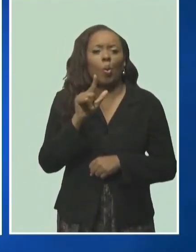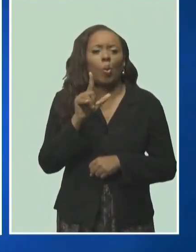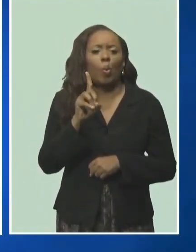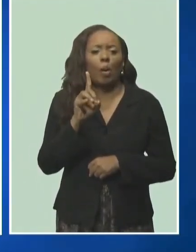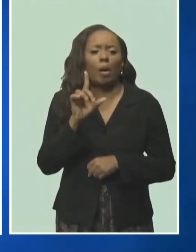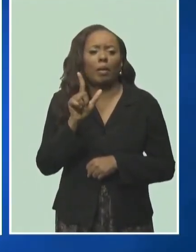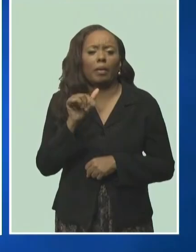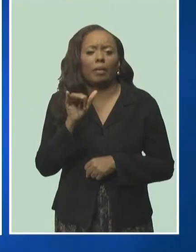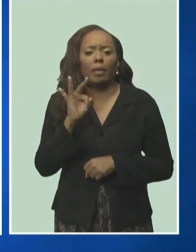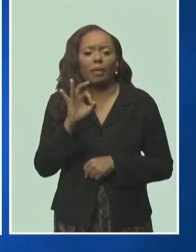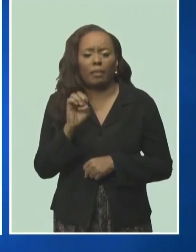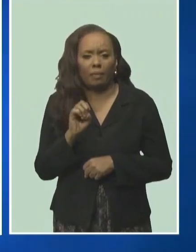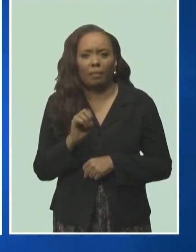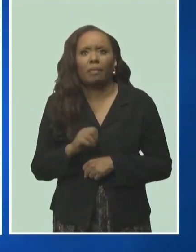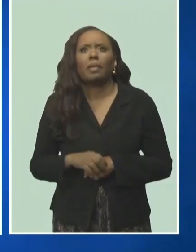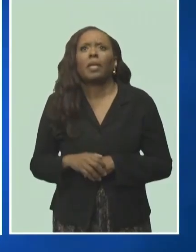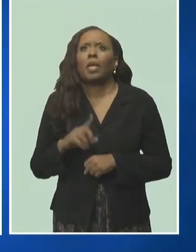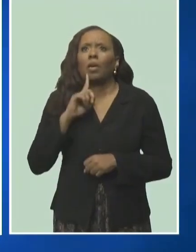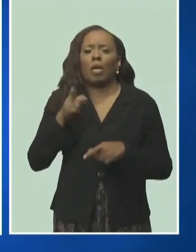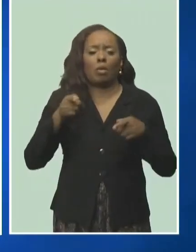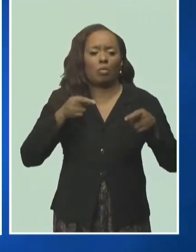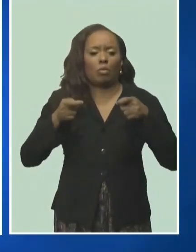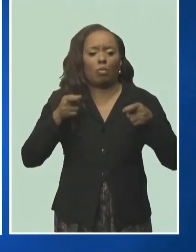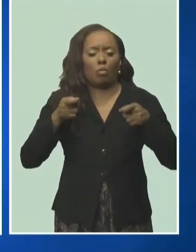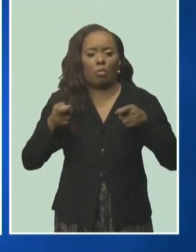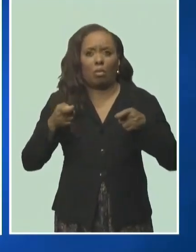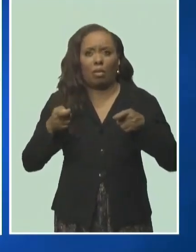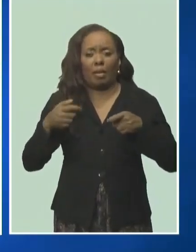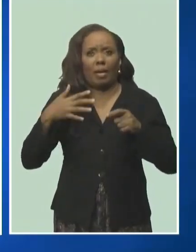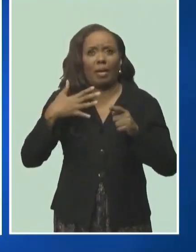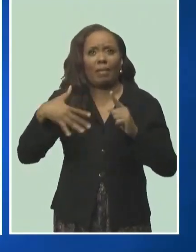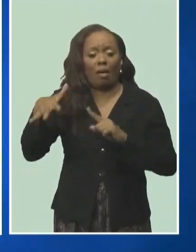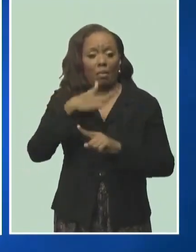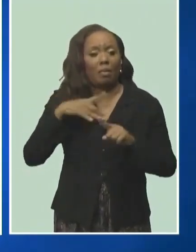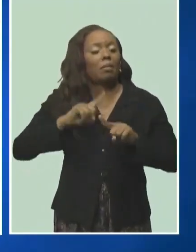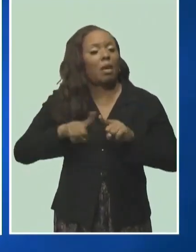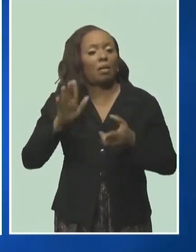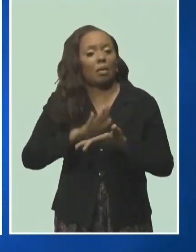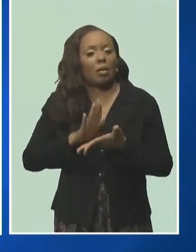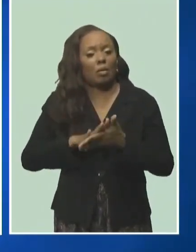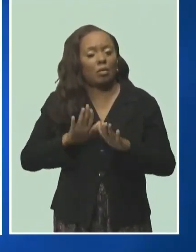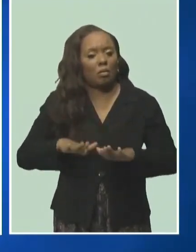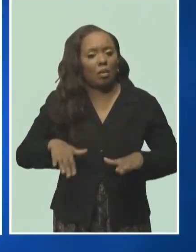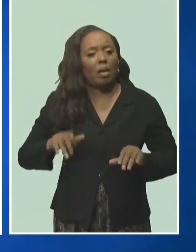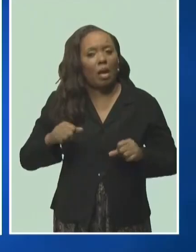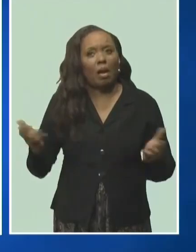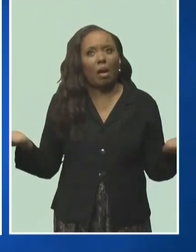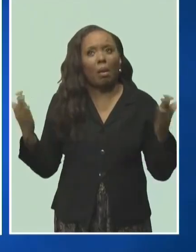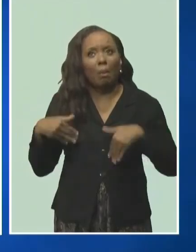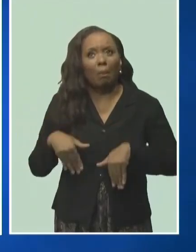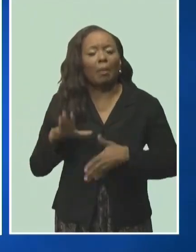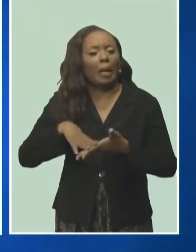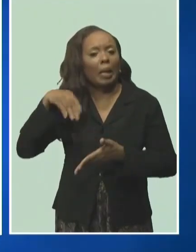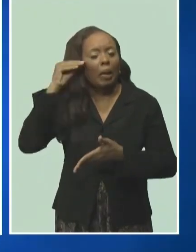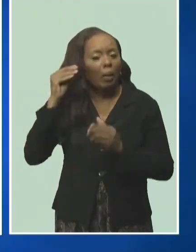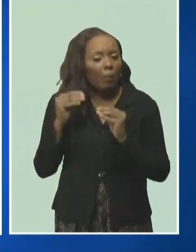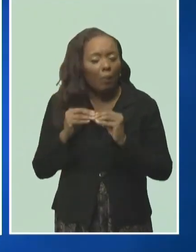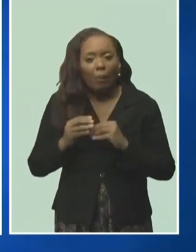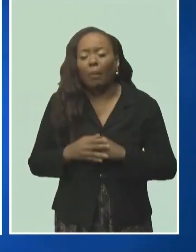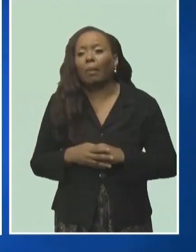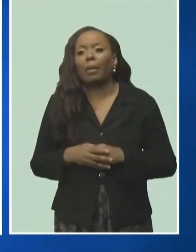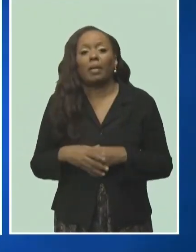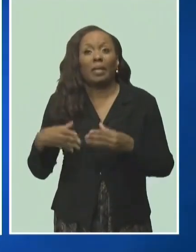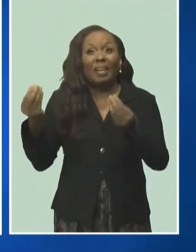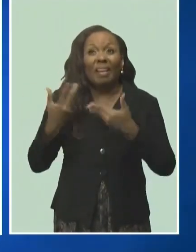environment, it actually gives us an opportunity for our school children to be able to come and learn more about wildlife. And then it gives